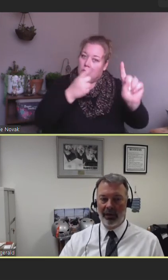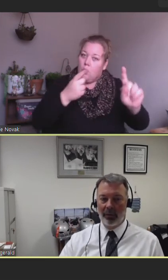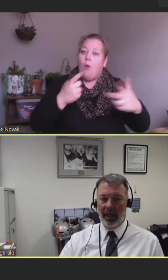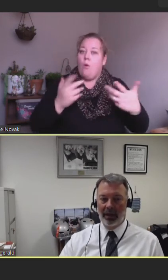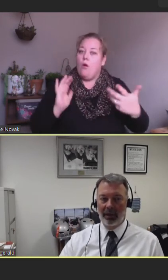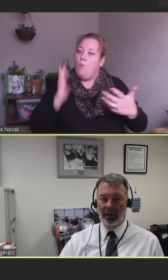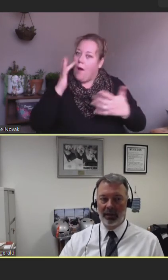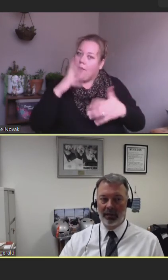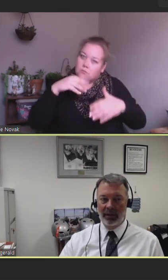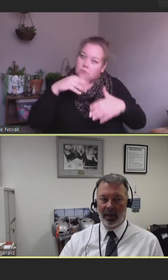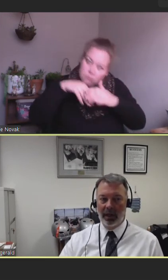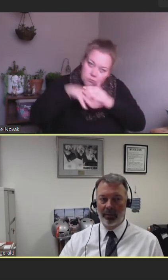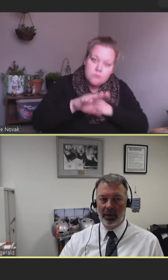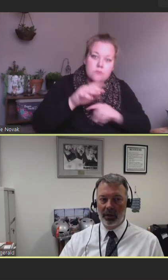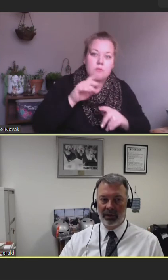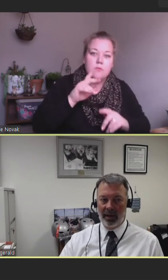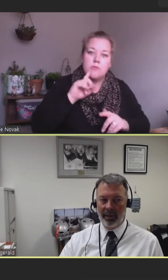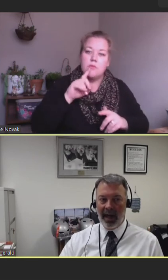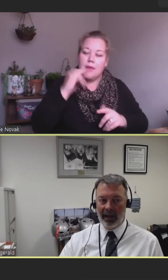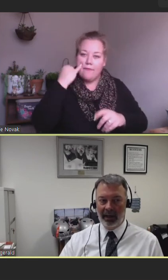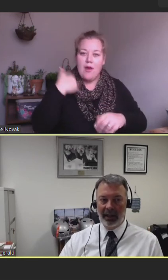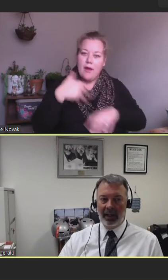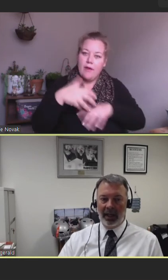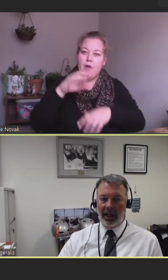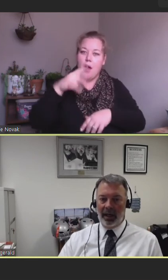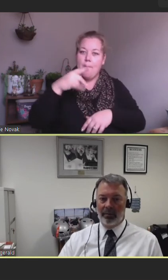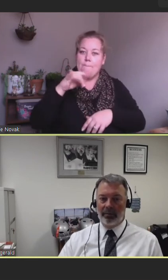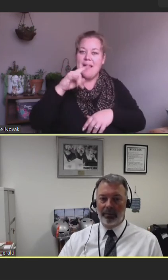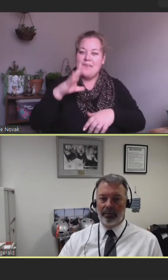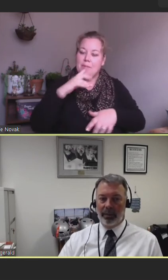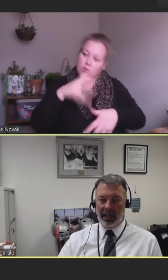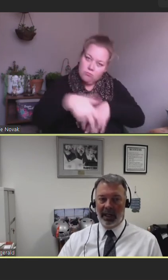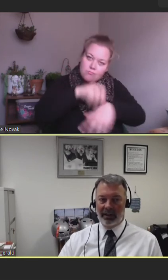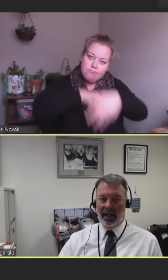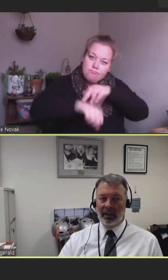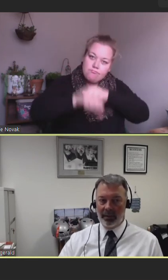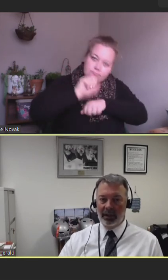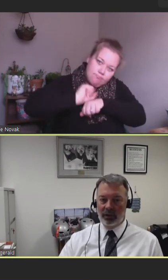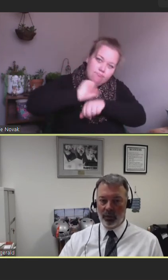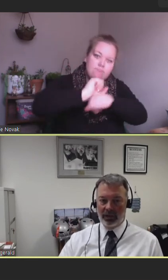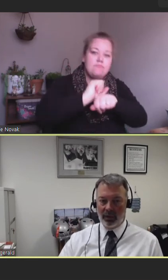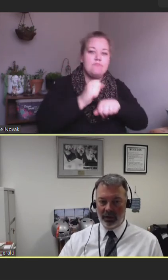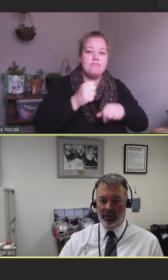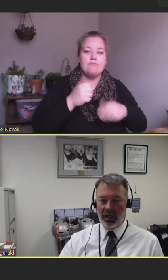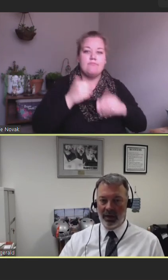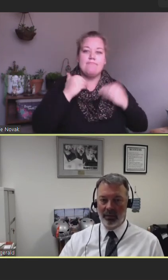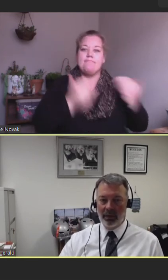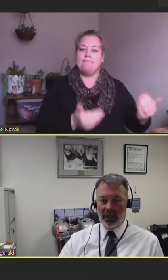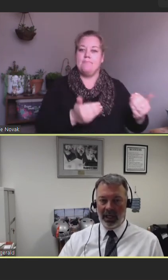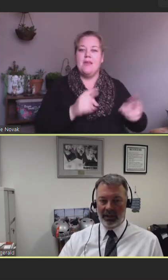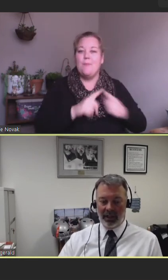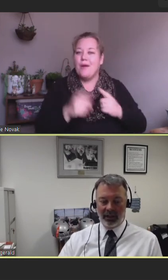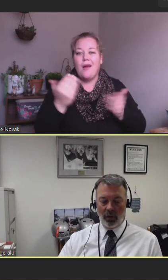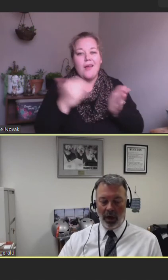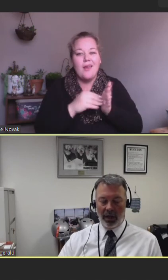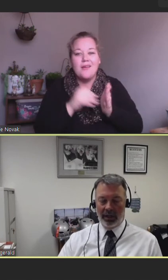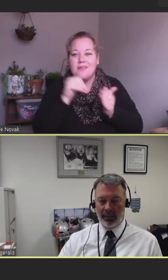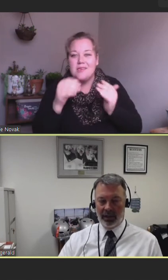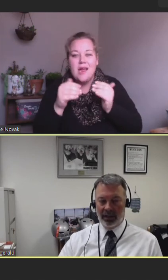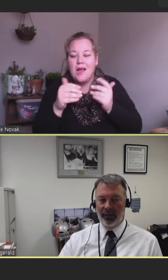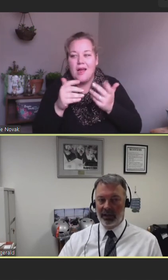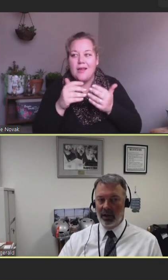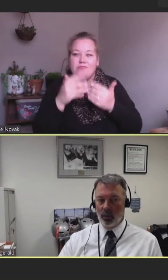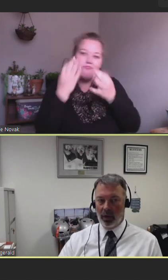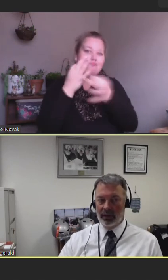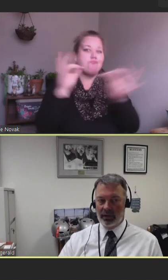when you have a pandemic. You step up, you don't step back. But again, it's not a limitless resource. As things go on, and